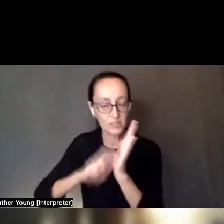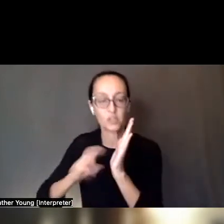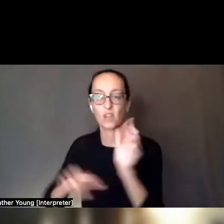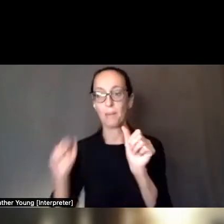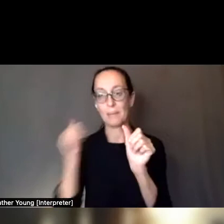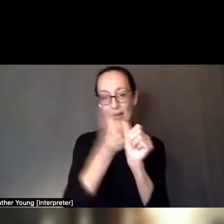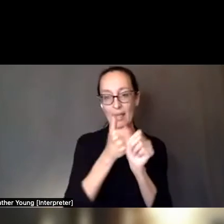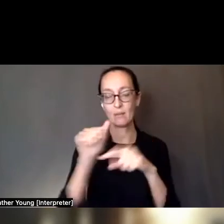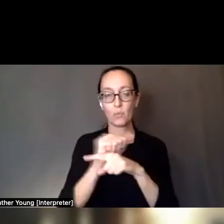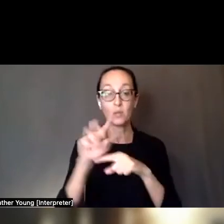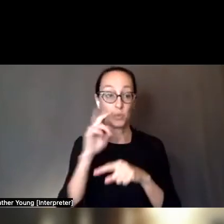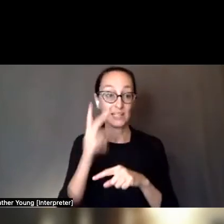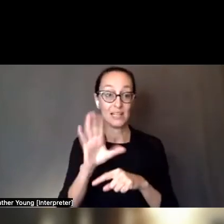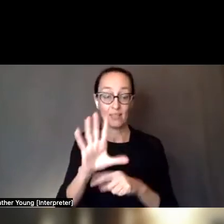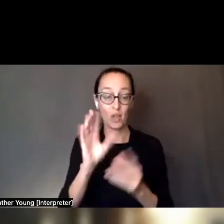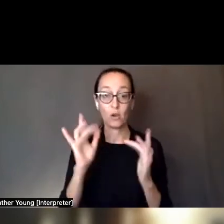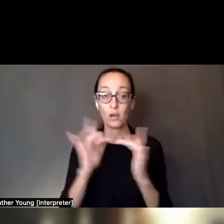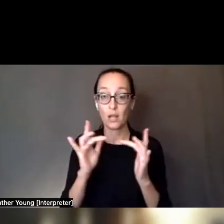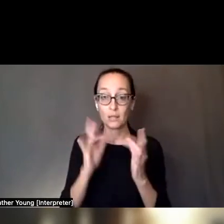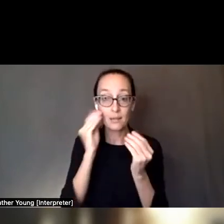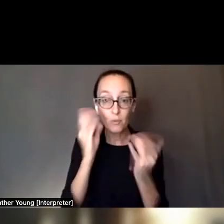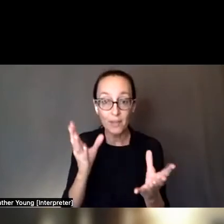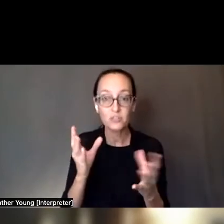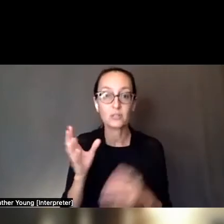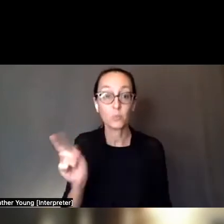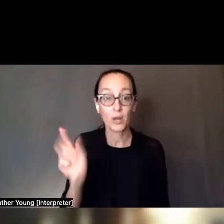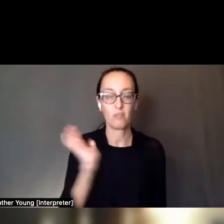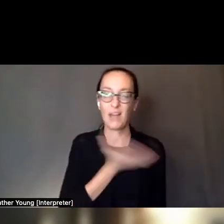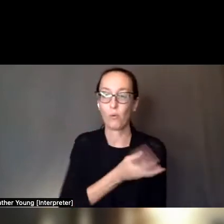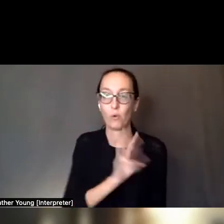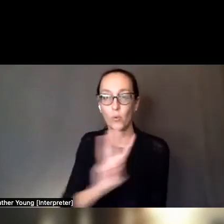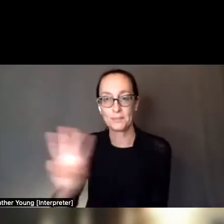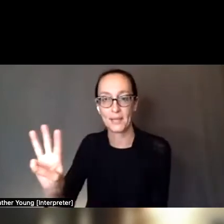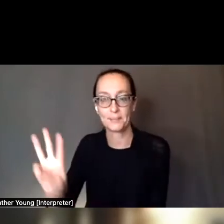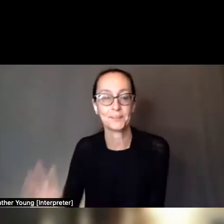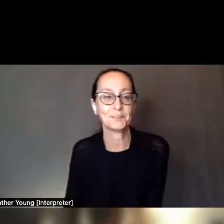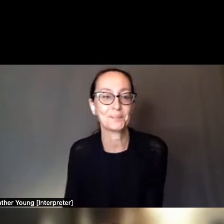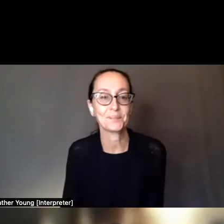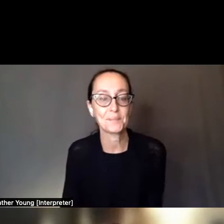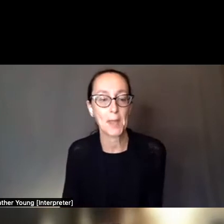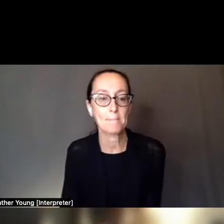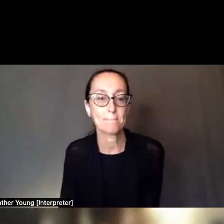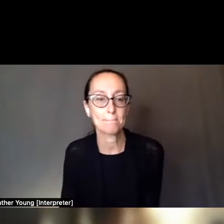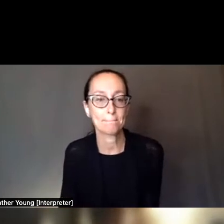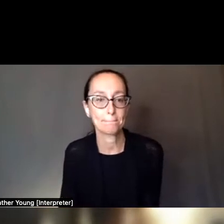the contact information for them on our website. So let's talk about some common misconceptions about